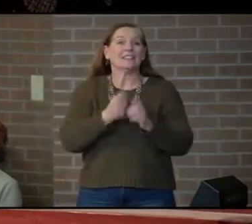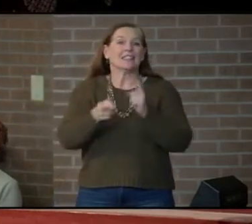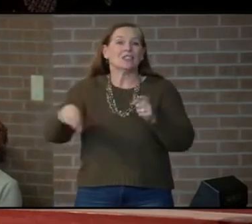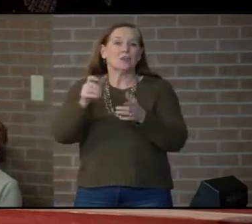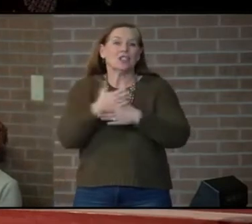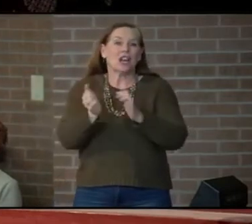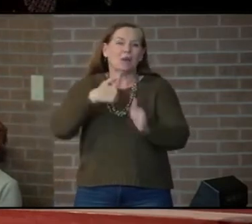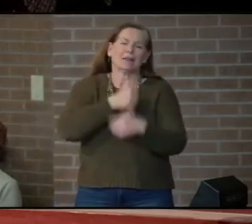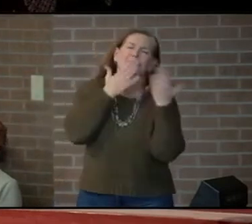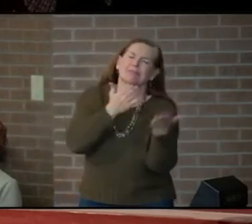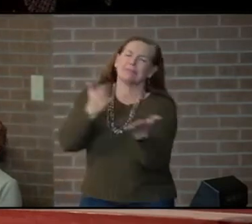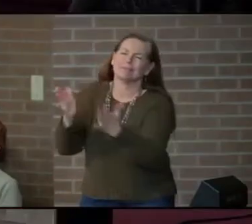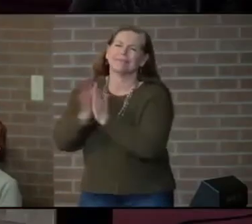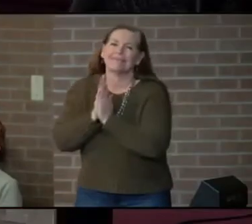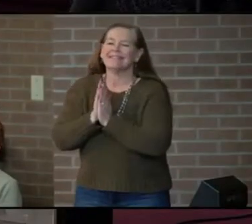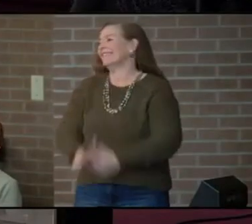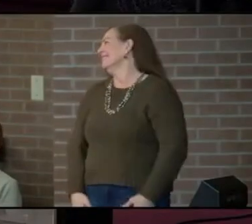week.